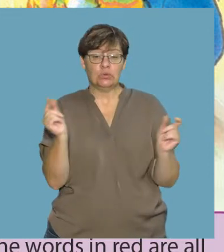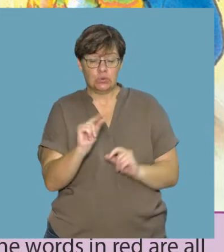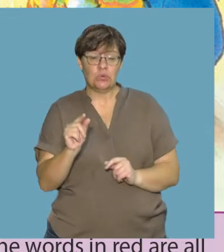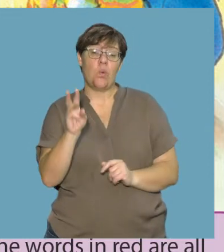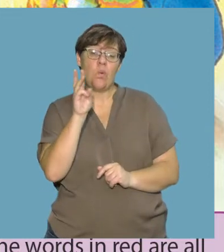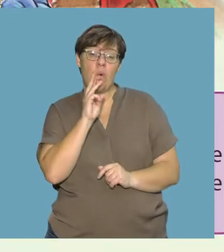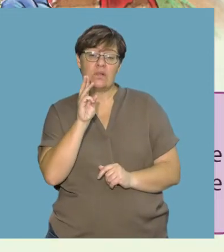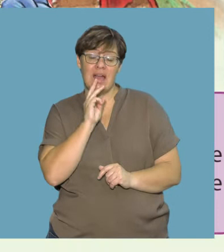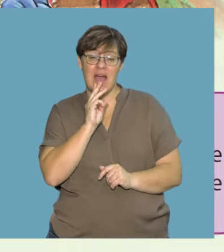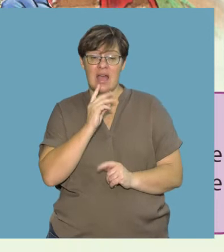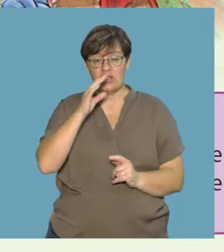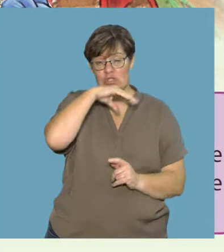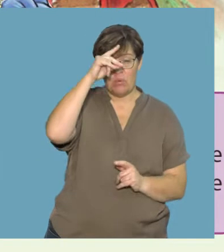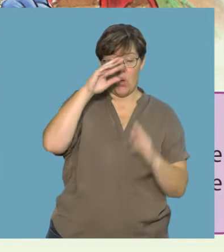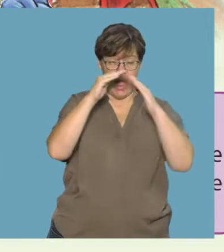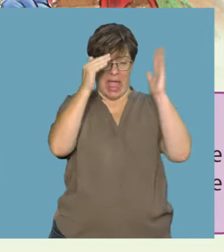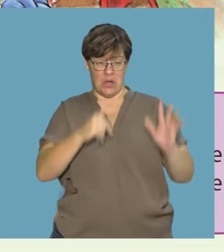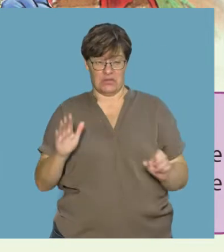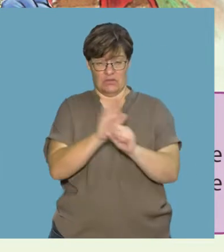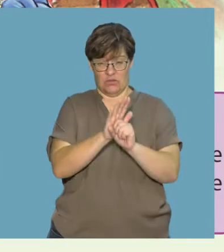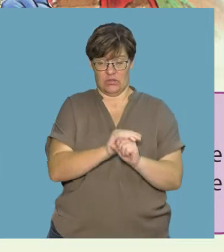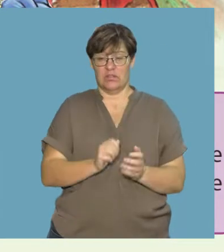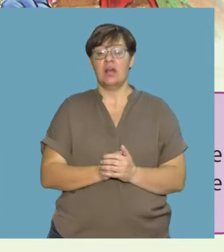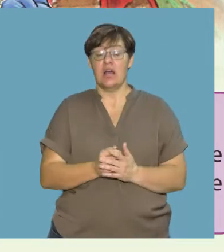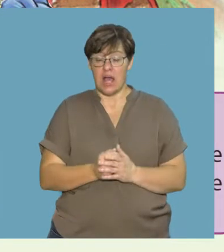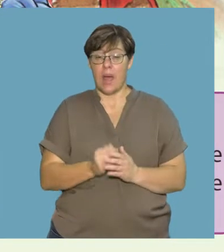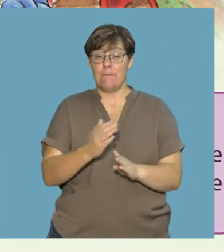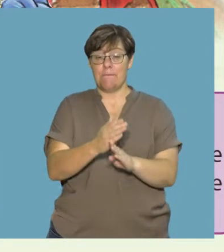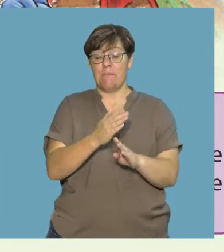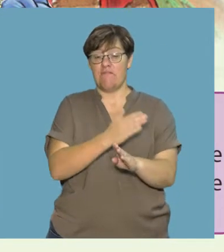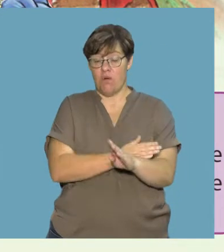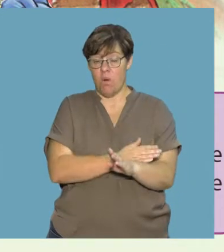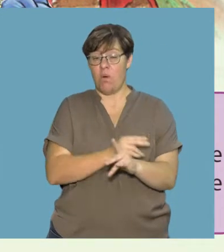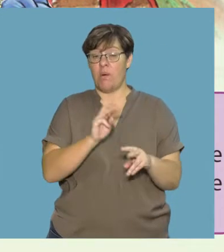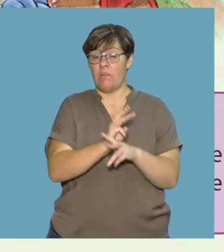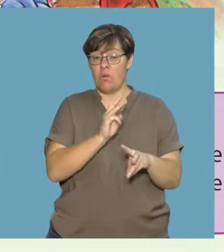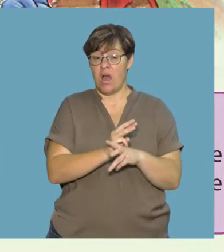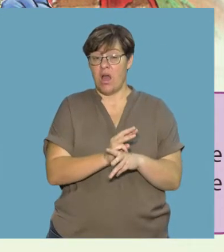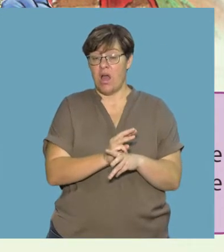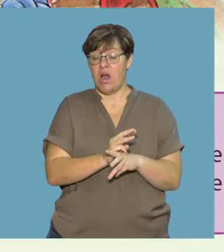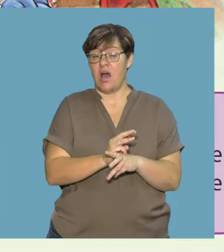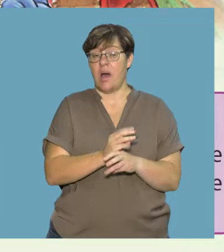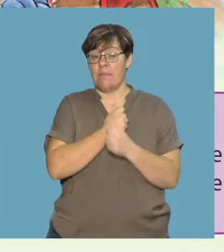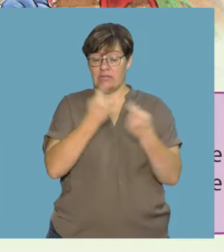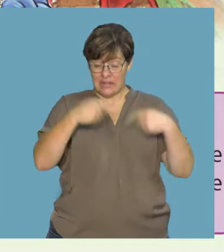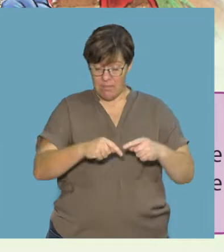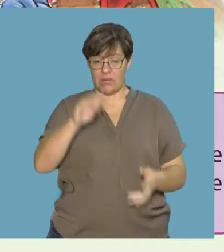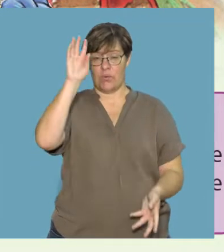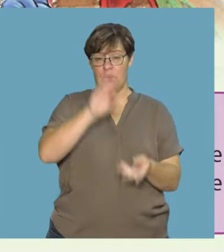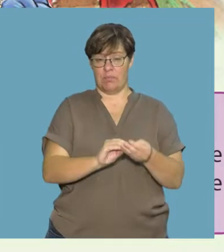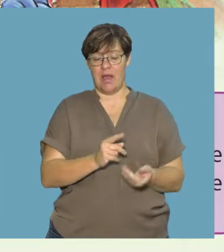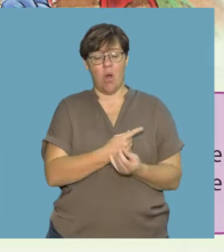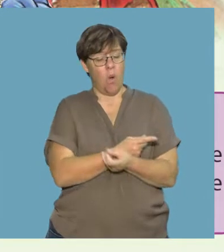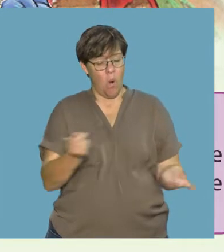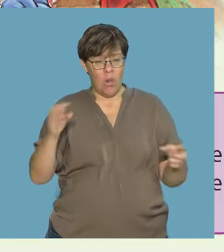water and smoke. The fire was put out before Mapula's angry parents came home. Everything in the room had been